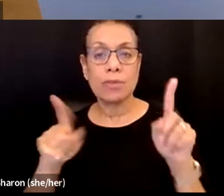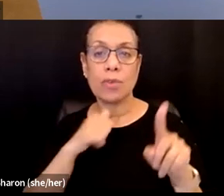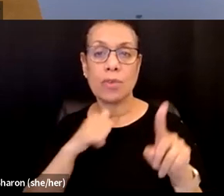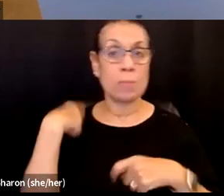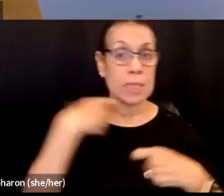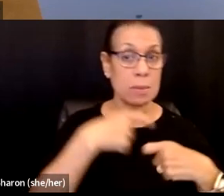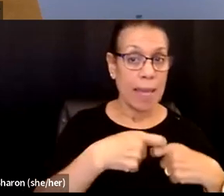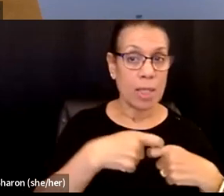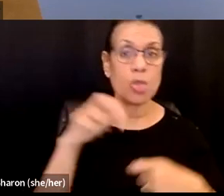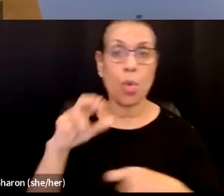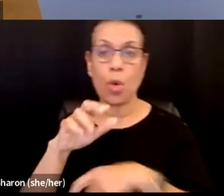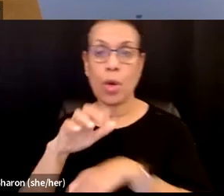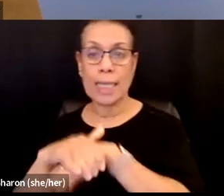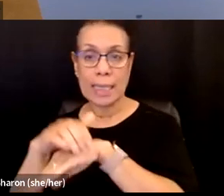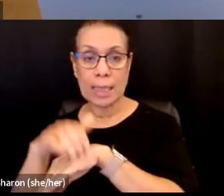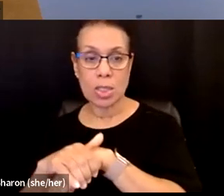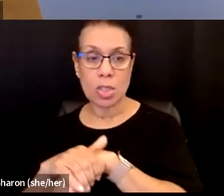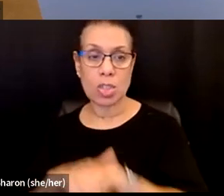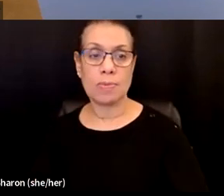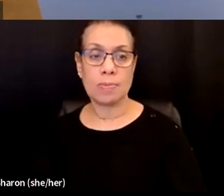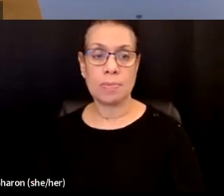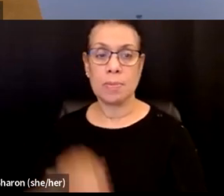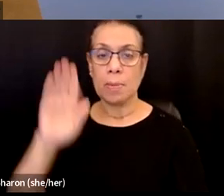our next speaker is bang when